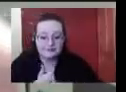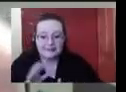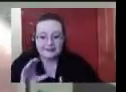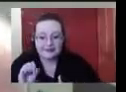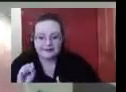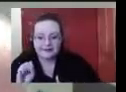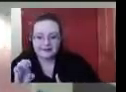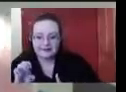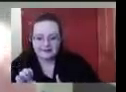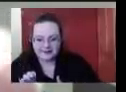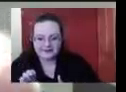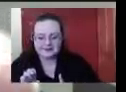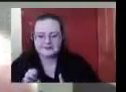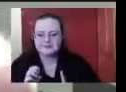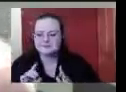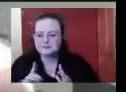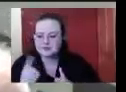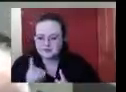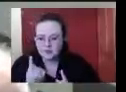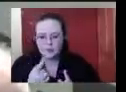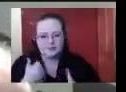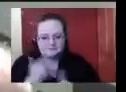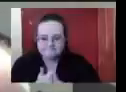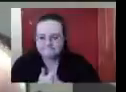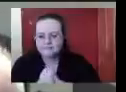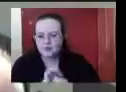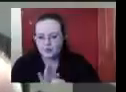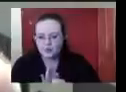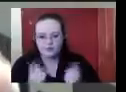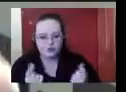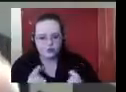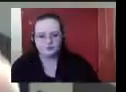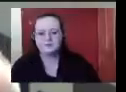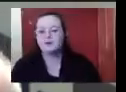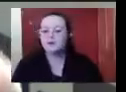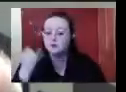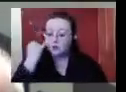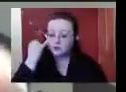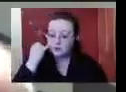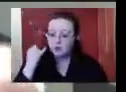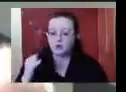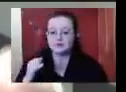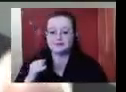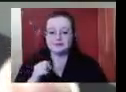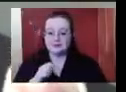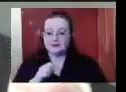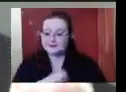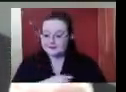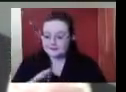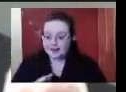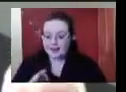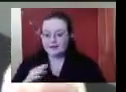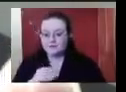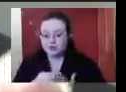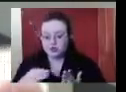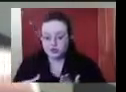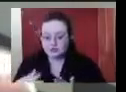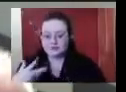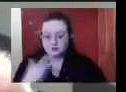are the protocols in place during case management for vaccinated staff and students?